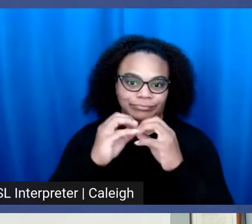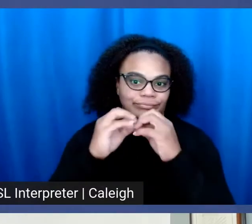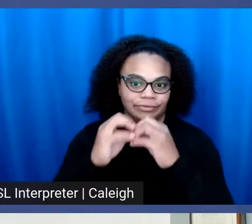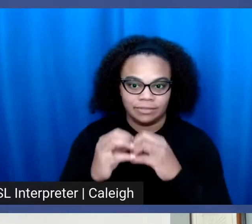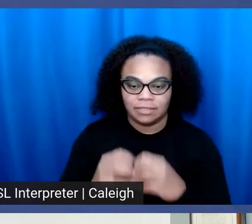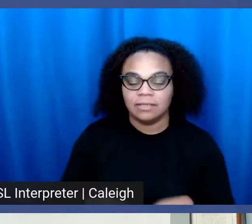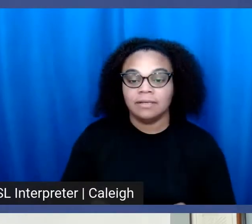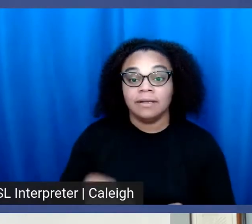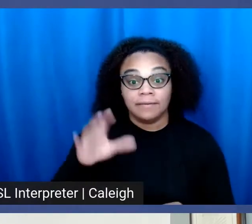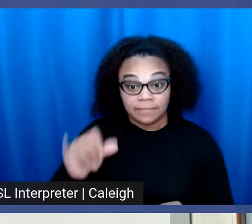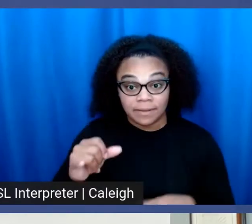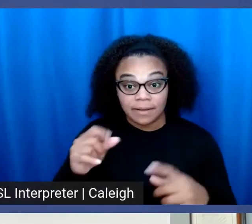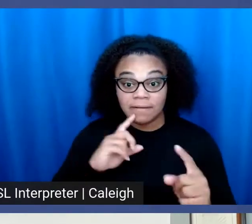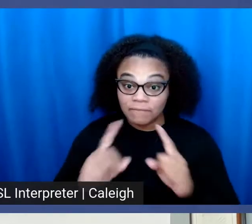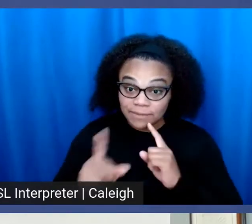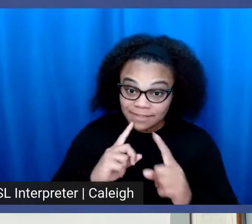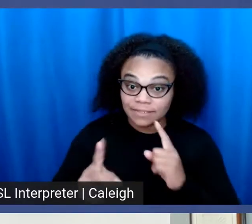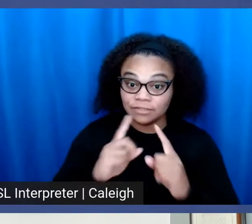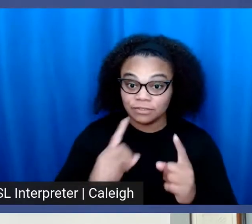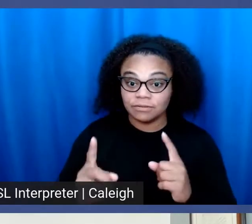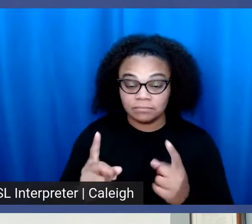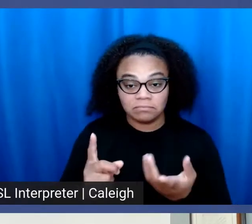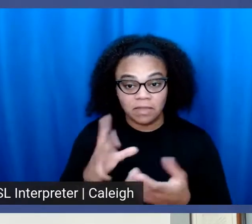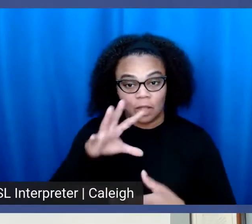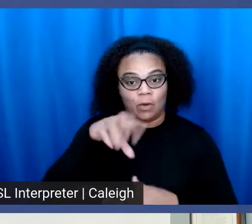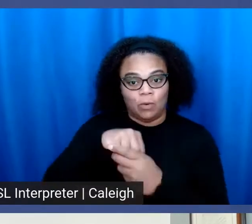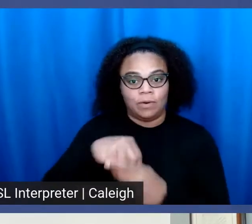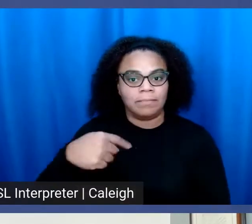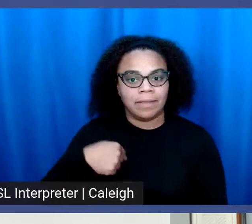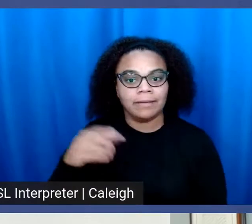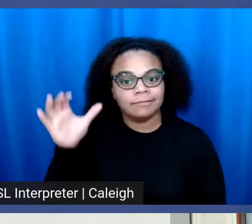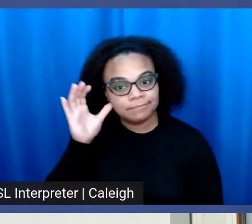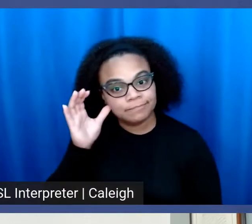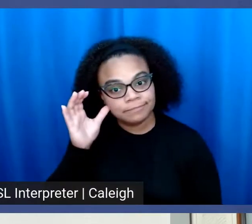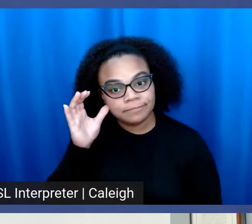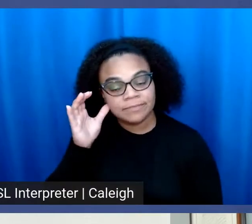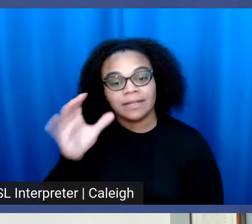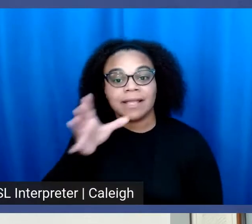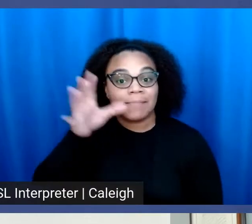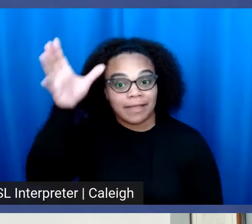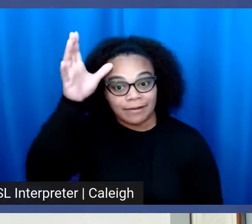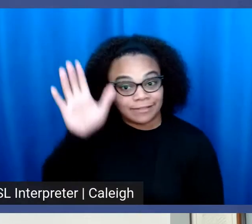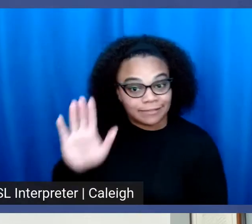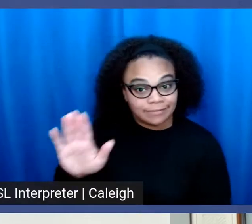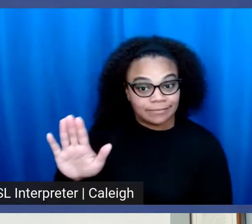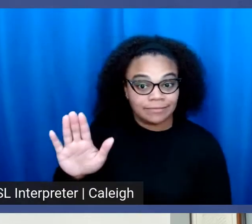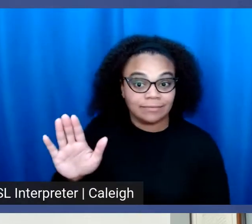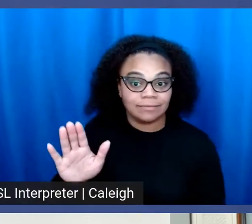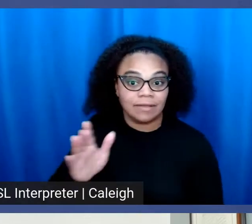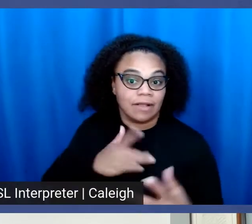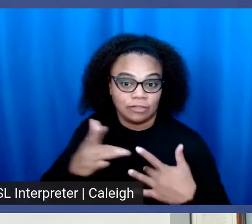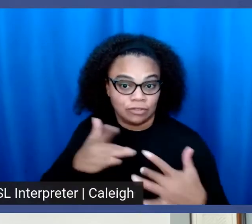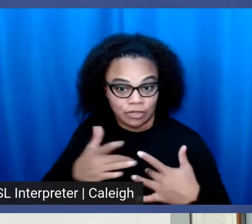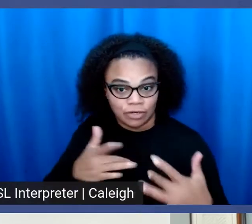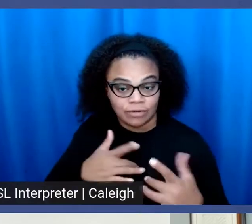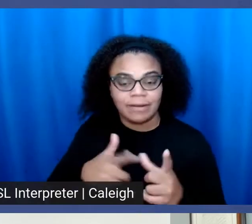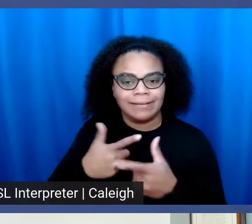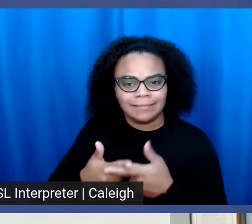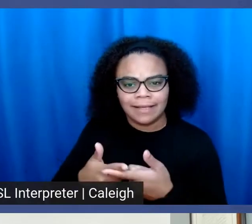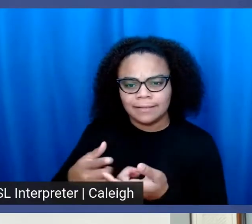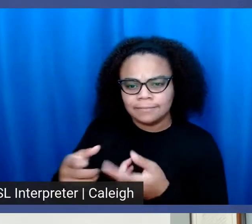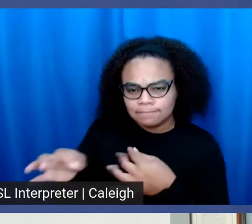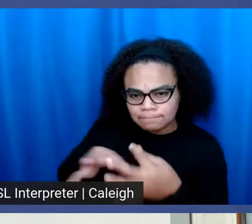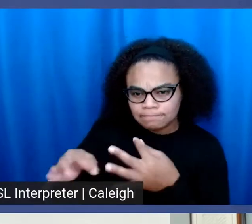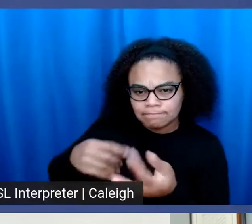conversation would involve me listening to the parent's concern and then talking to the parent about the literary value of the